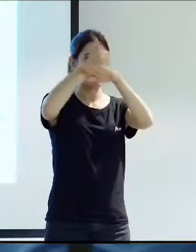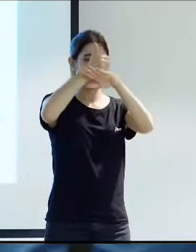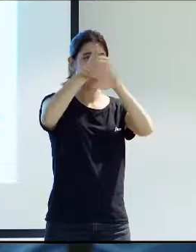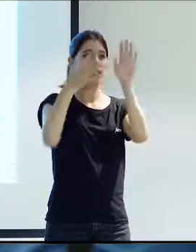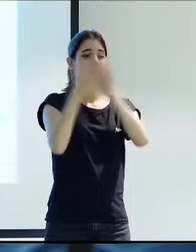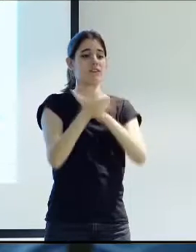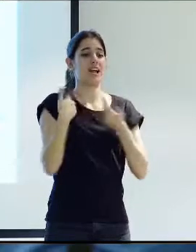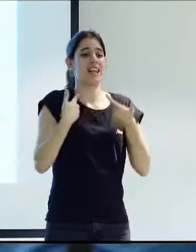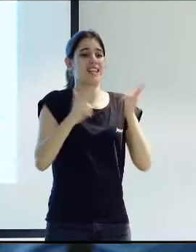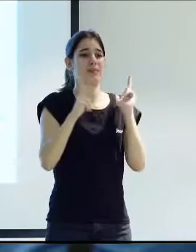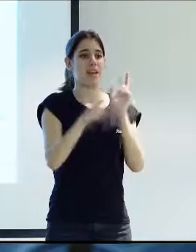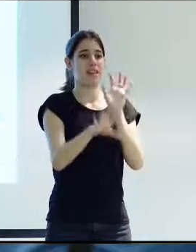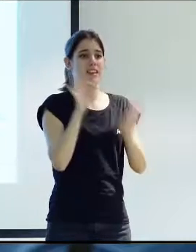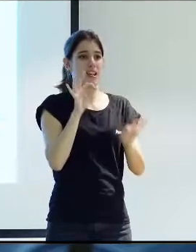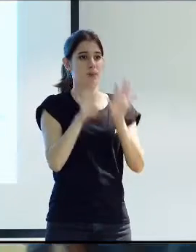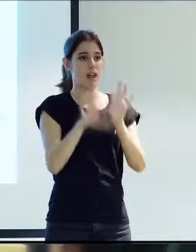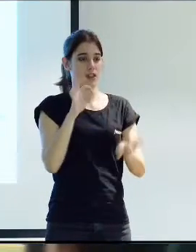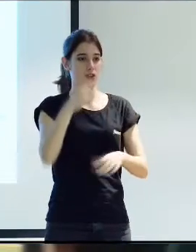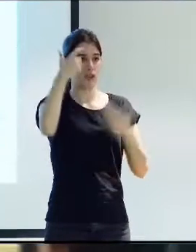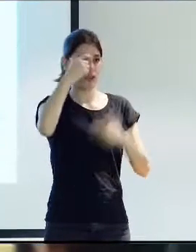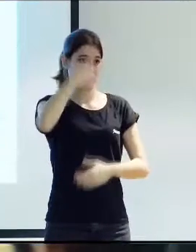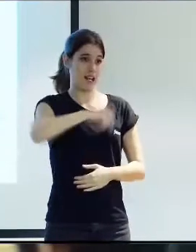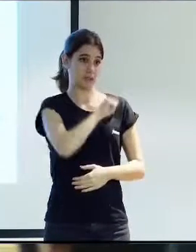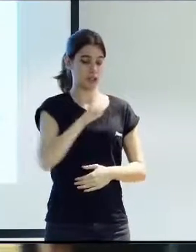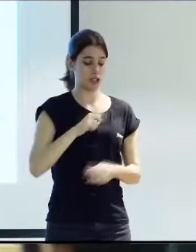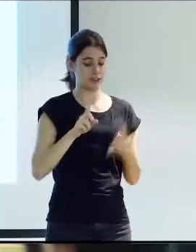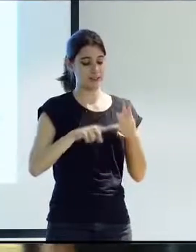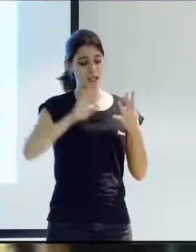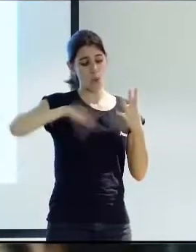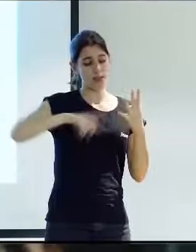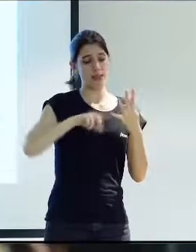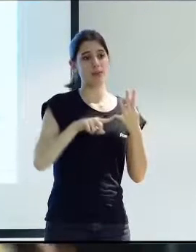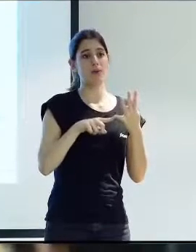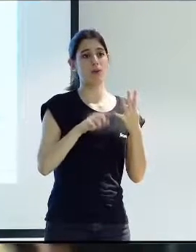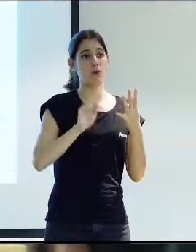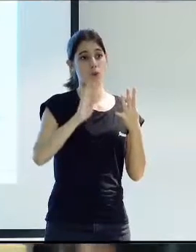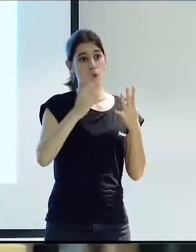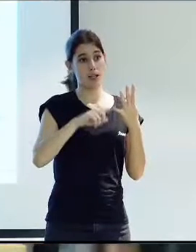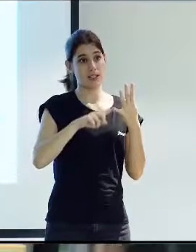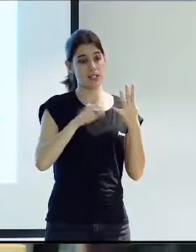superior value which assures the free determination of people. And lastly,